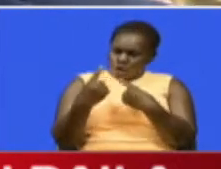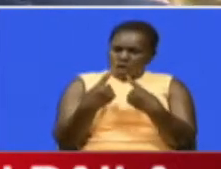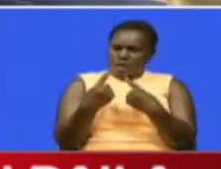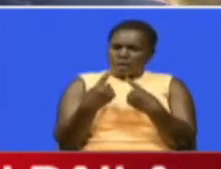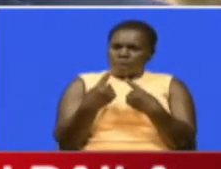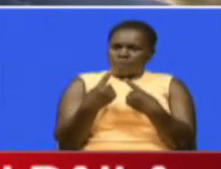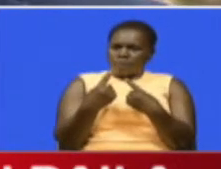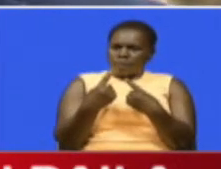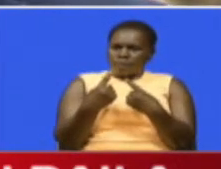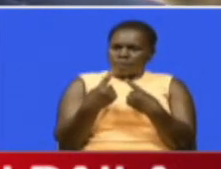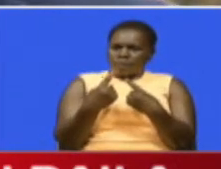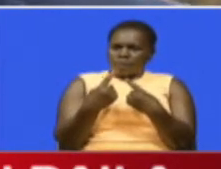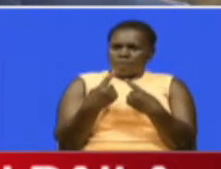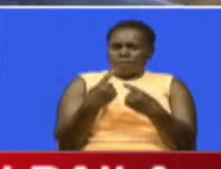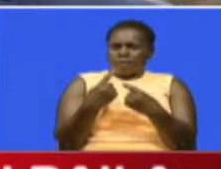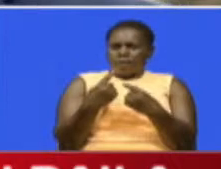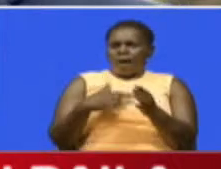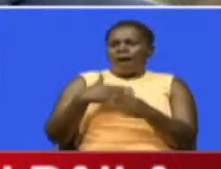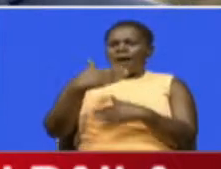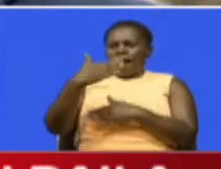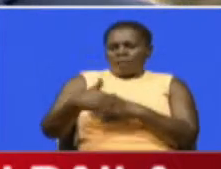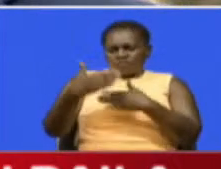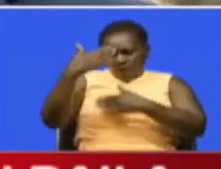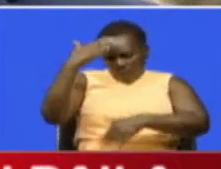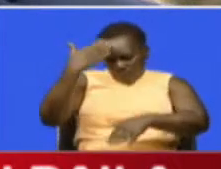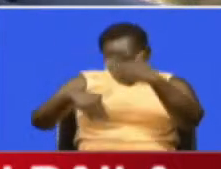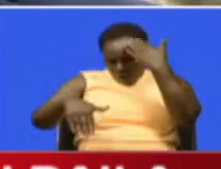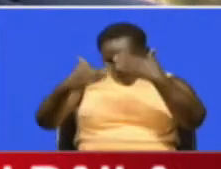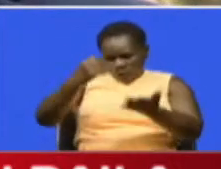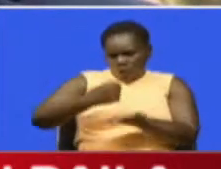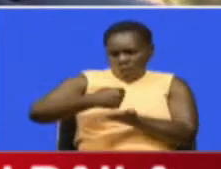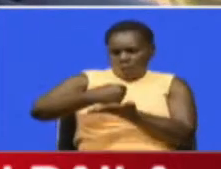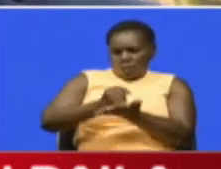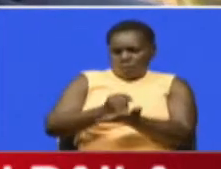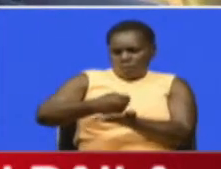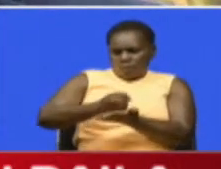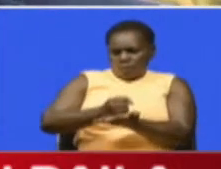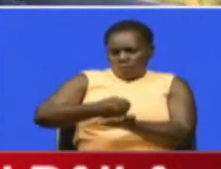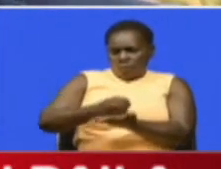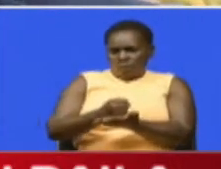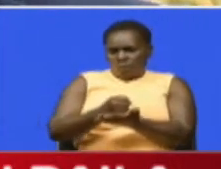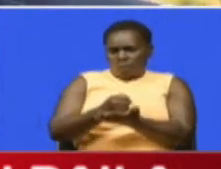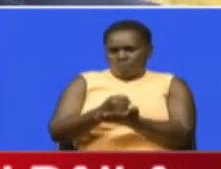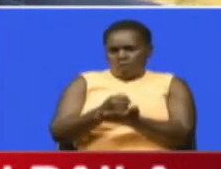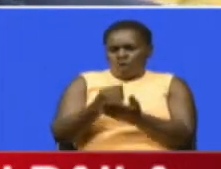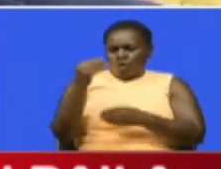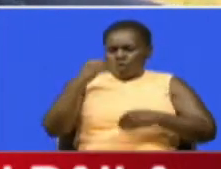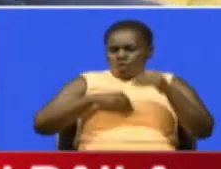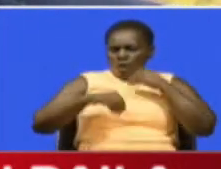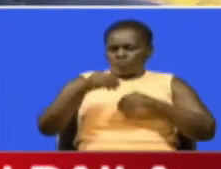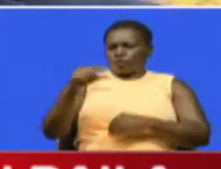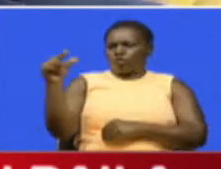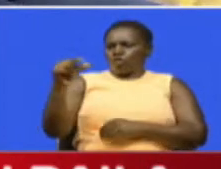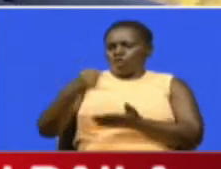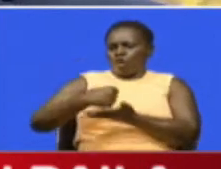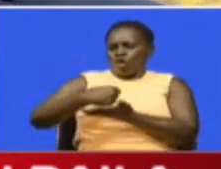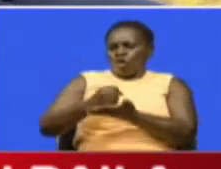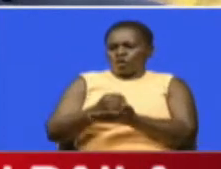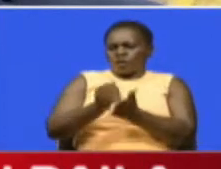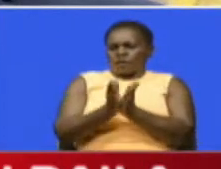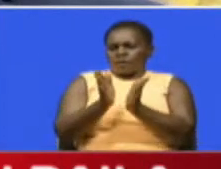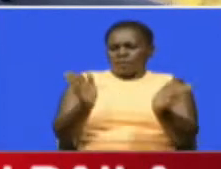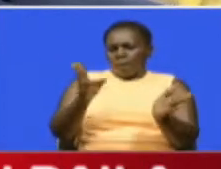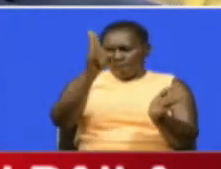speaking, it was always after a professional audit. The Goldenberg, the Auditor General,